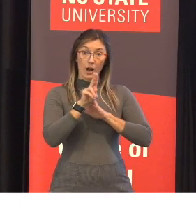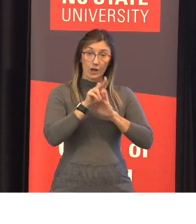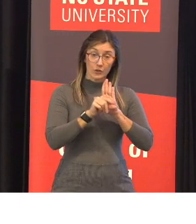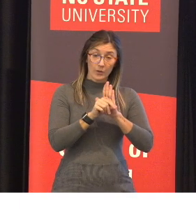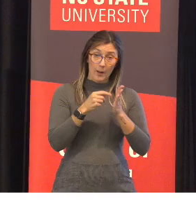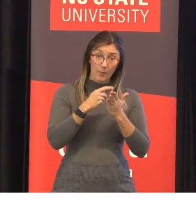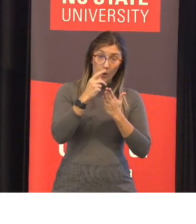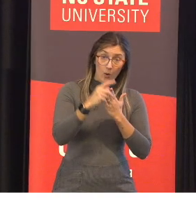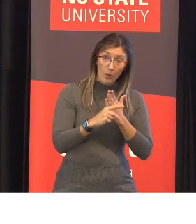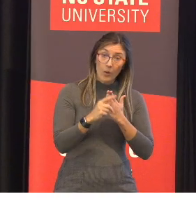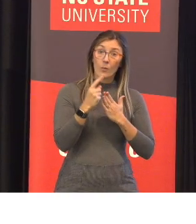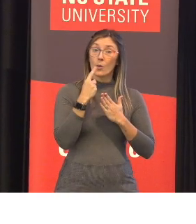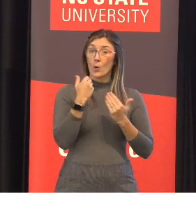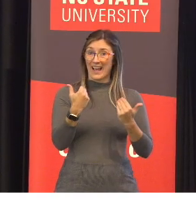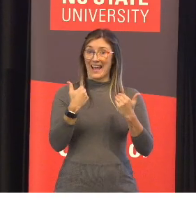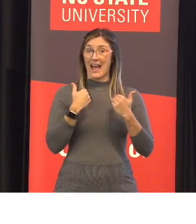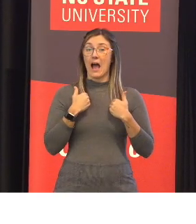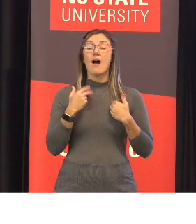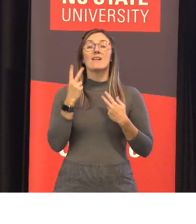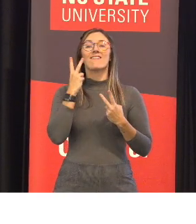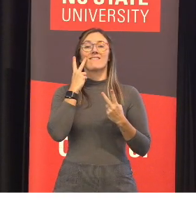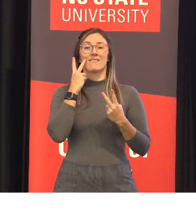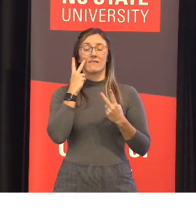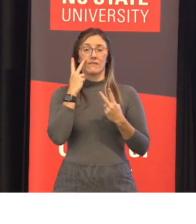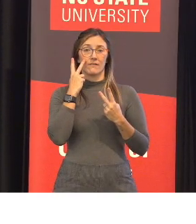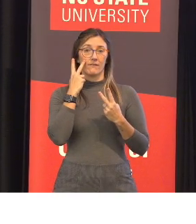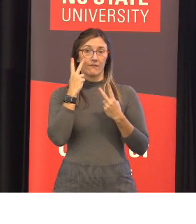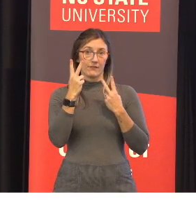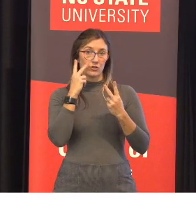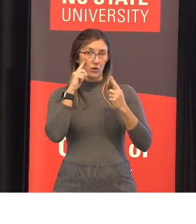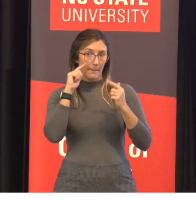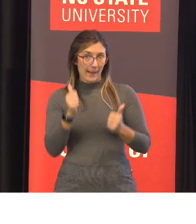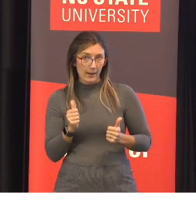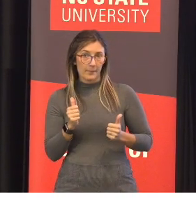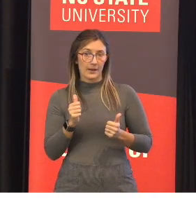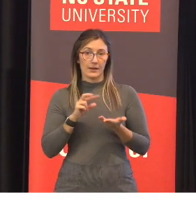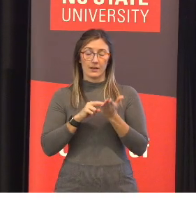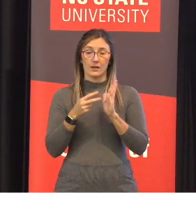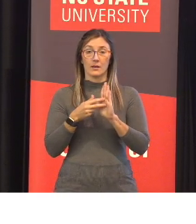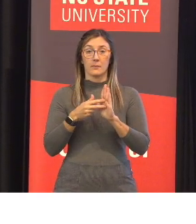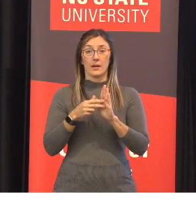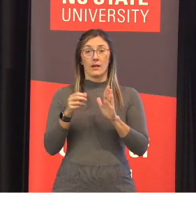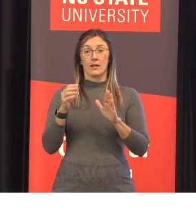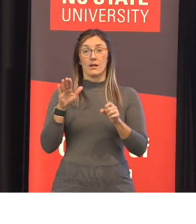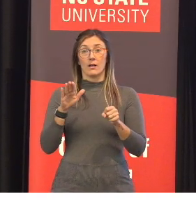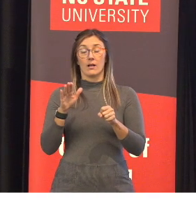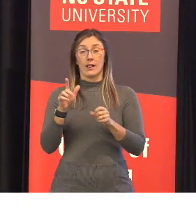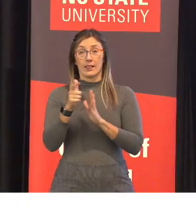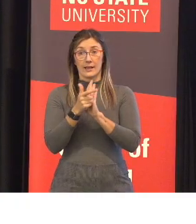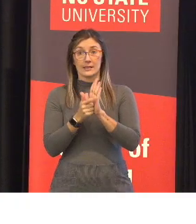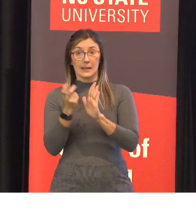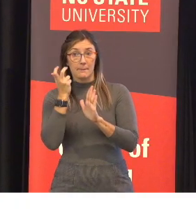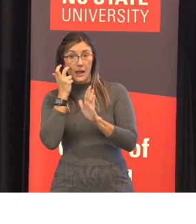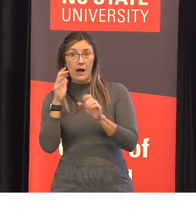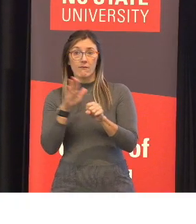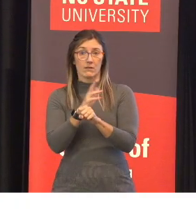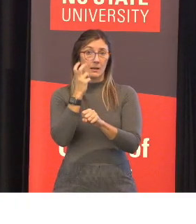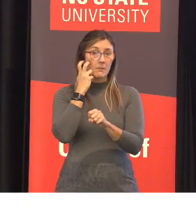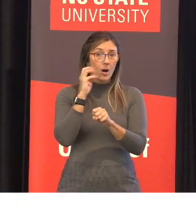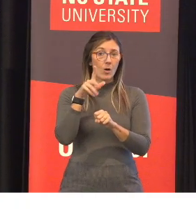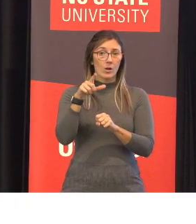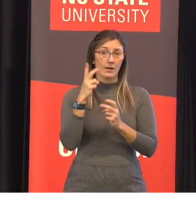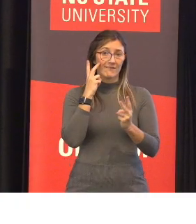program who have a visual impairment, so legally blind, fully blind, low vision.